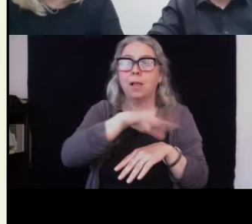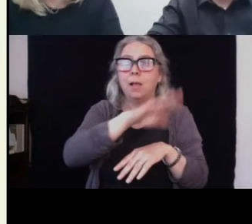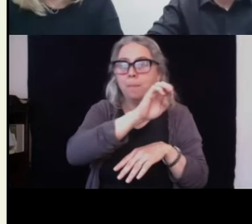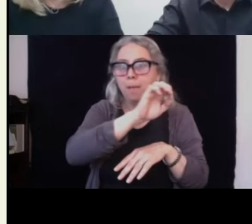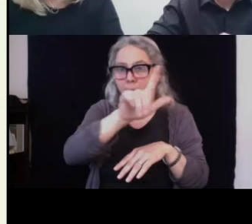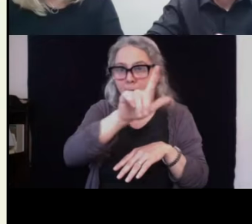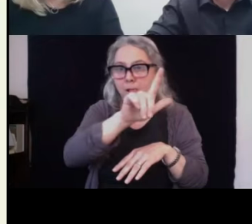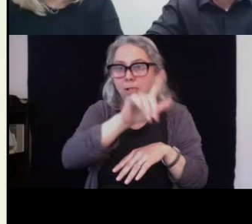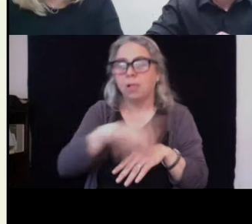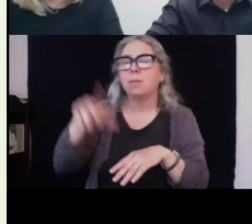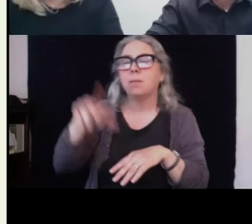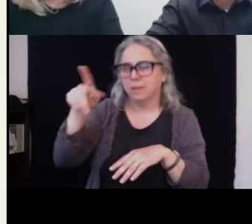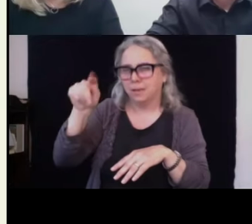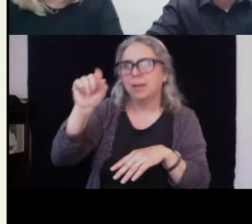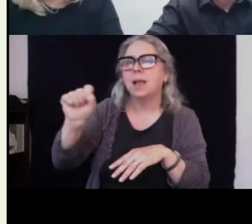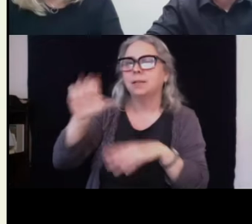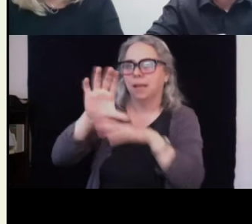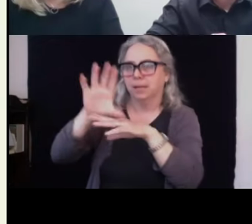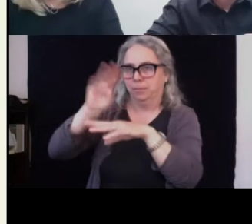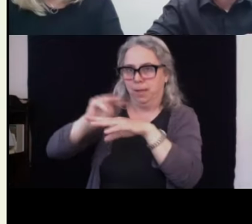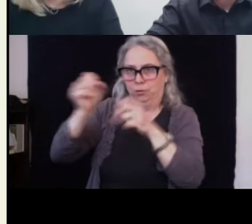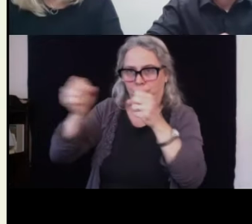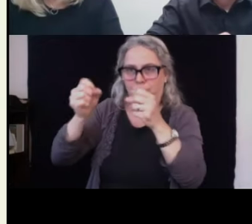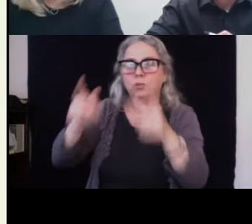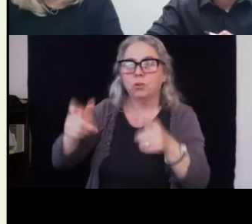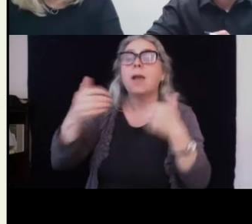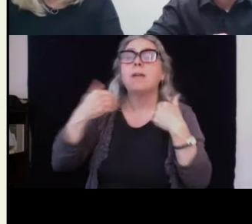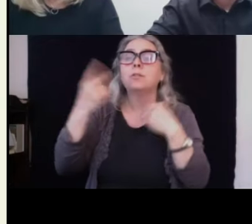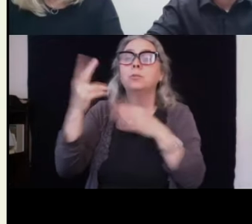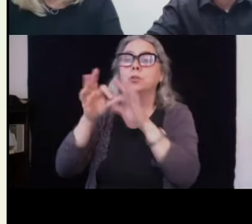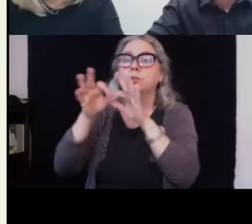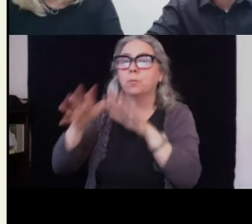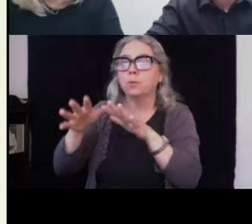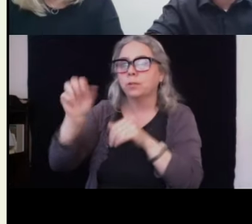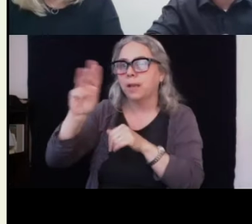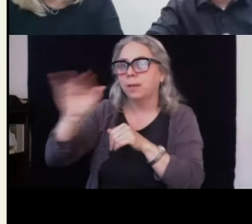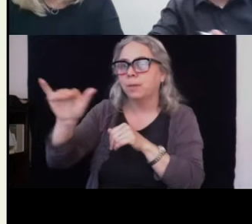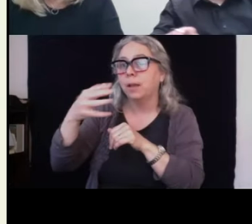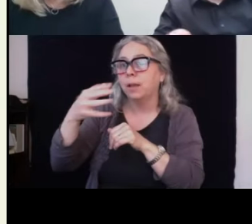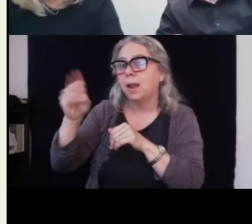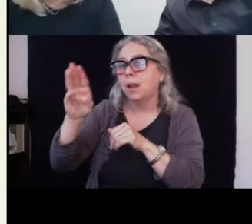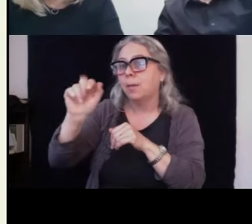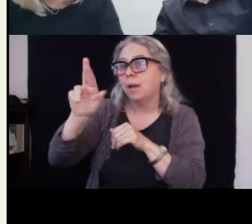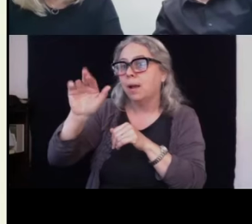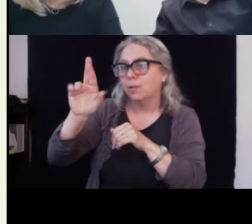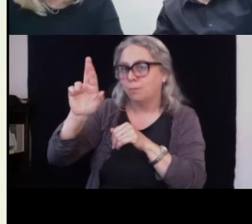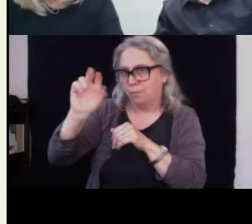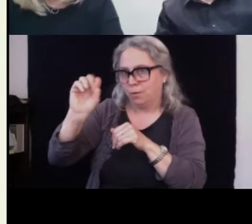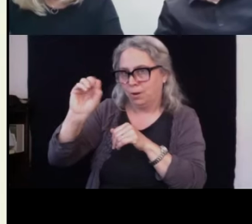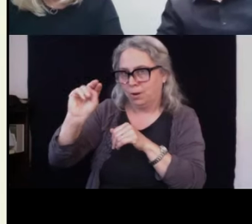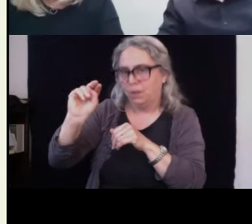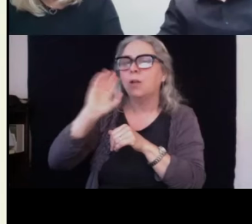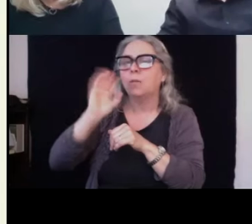And then also on this webinar, we have two interpreters, Amy and Byron, who will also be on the